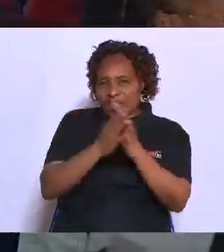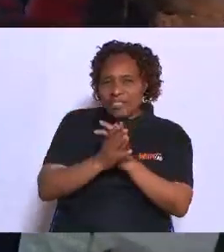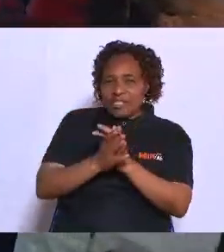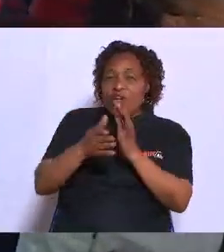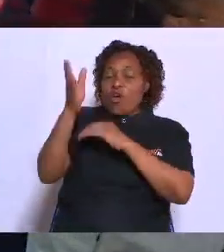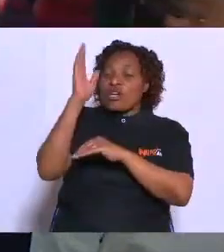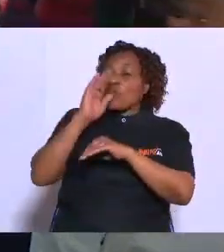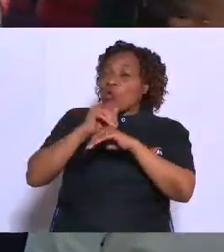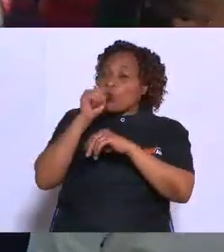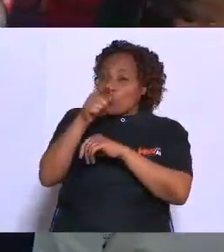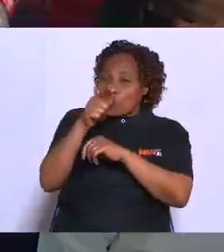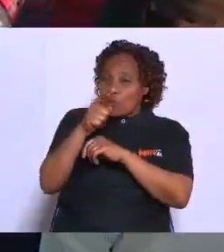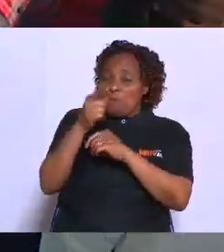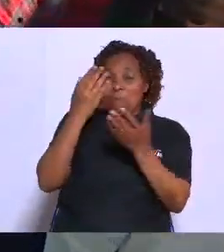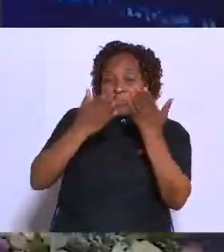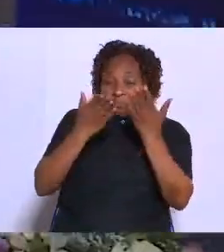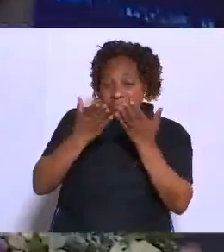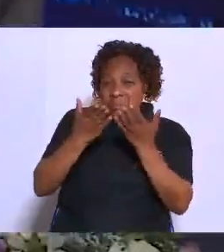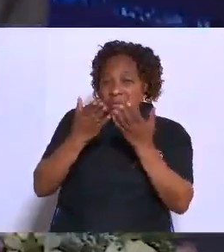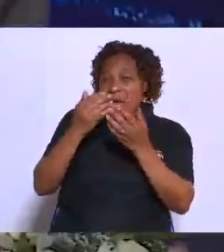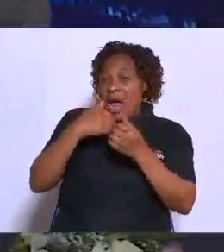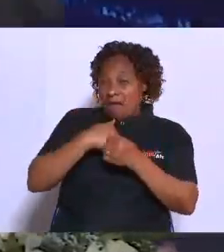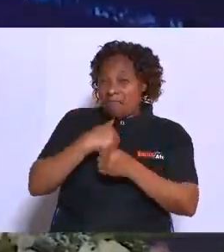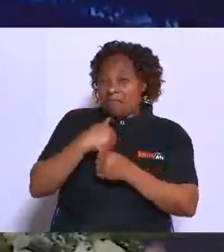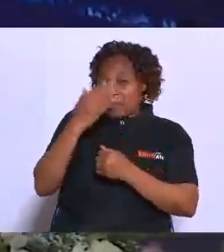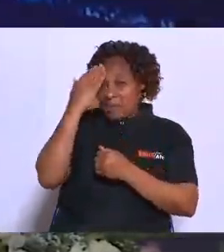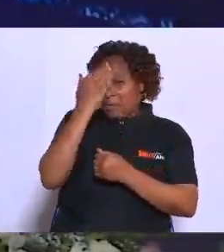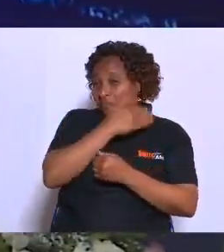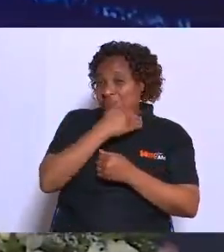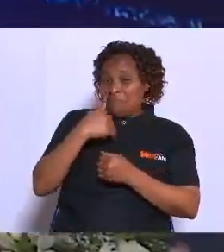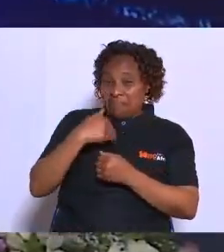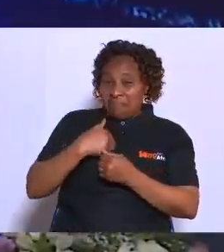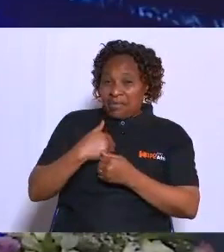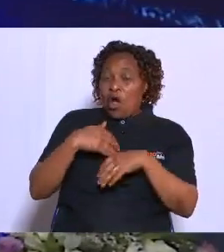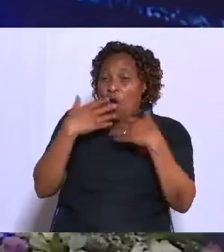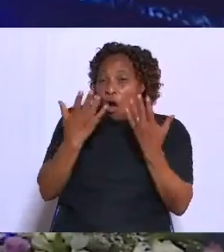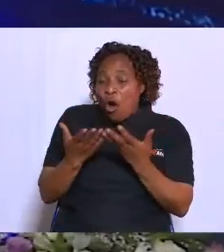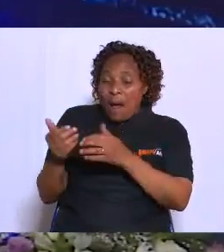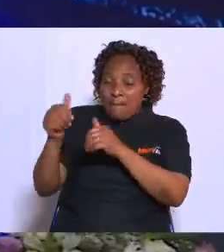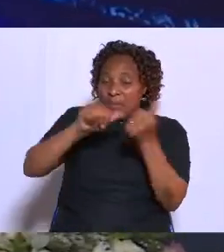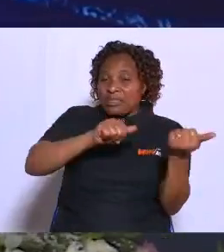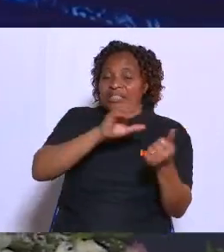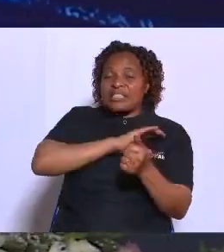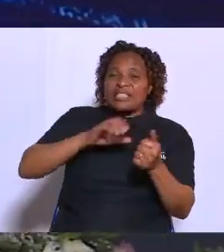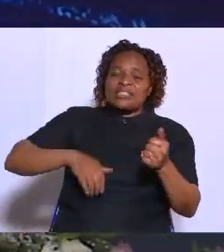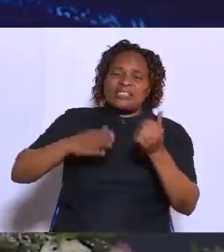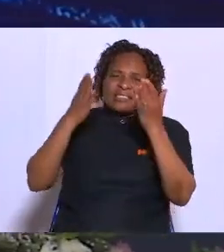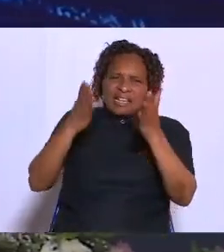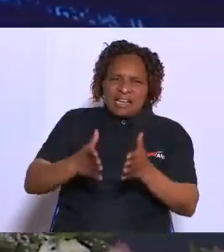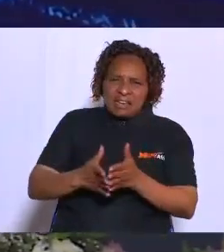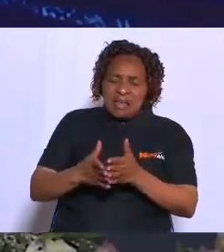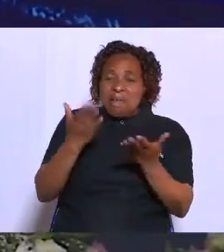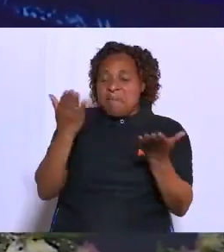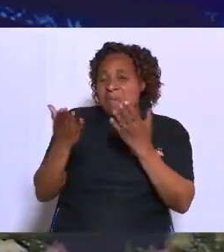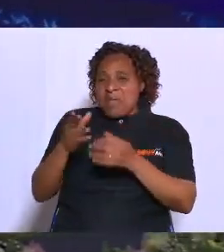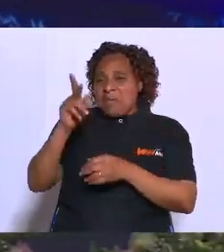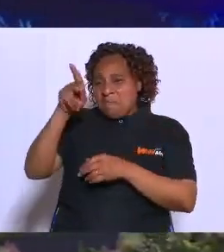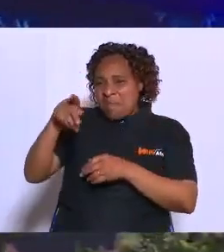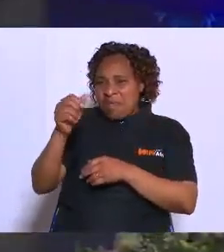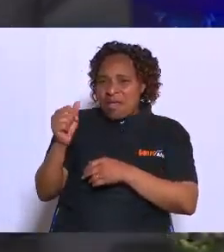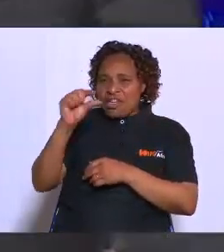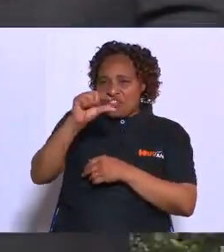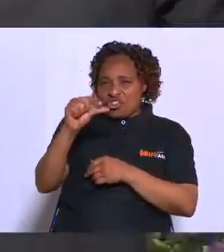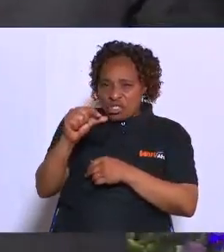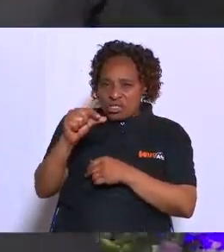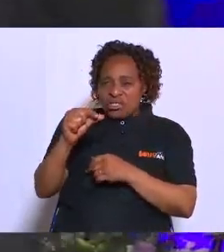tonight you may be a Catholic Christian God's calling you you may be a Baptist Christian God's calling you you may be a Pentecostal God is